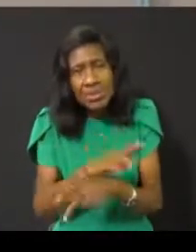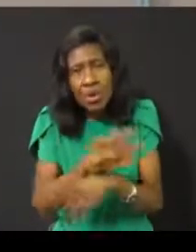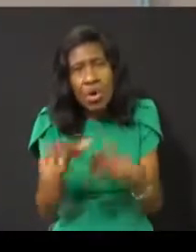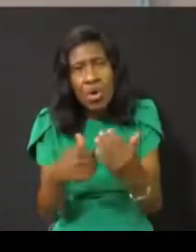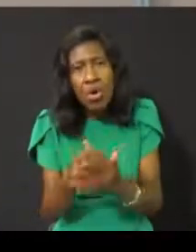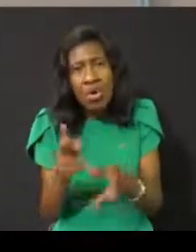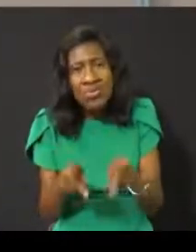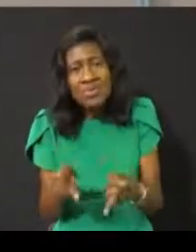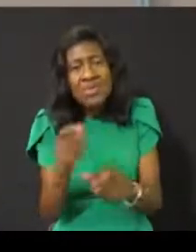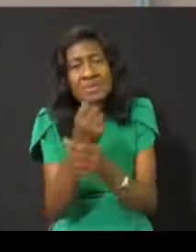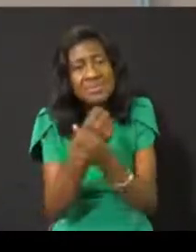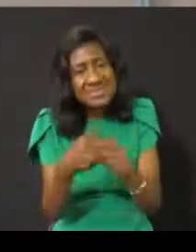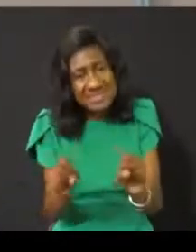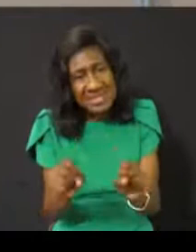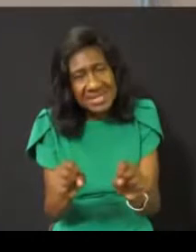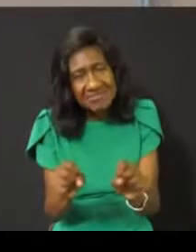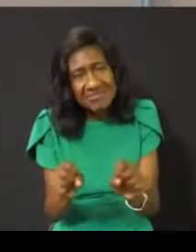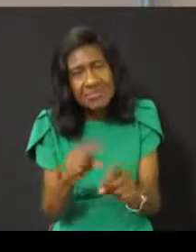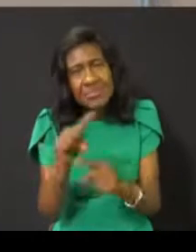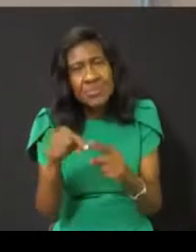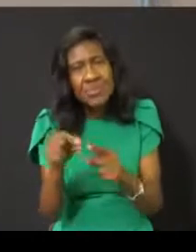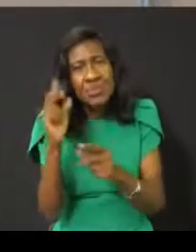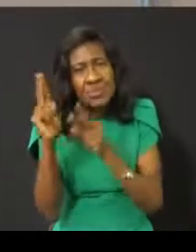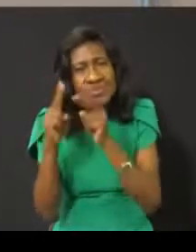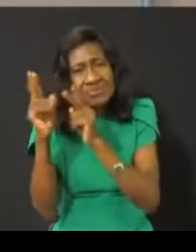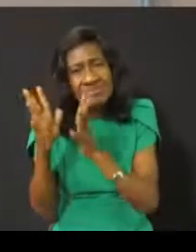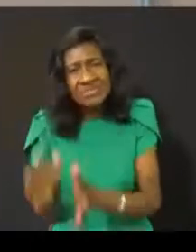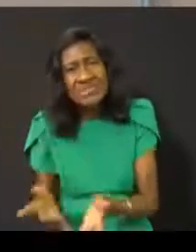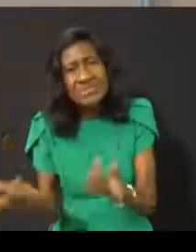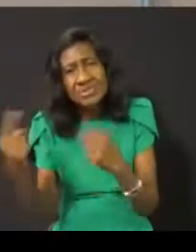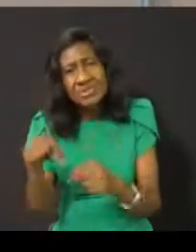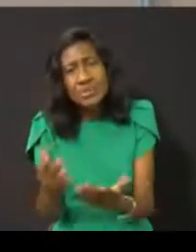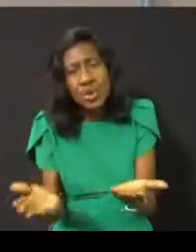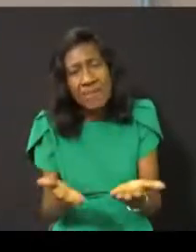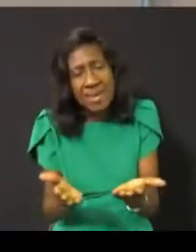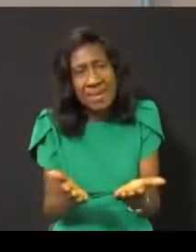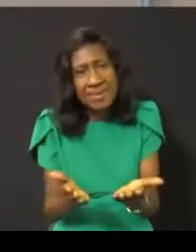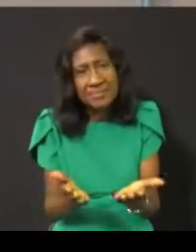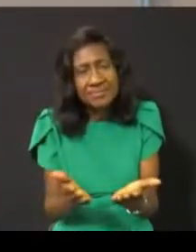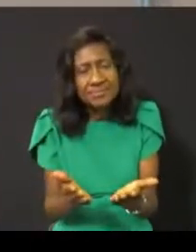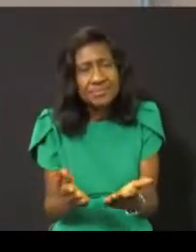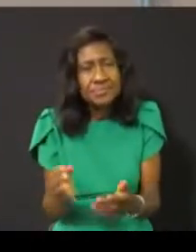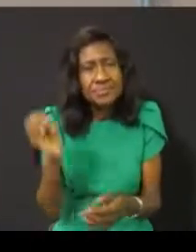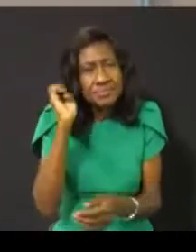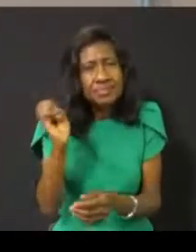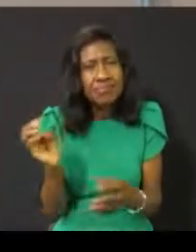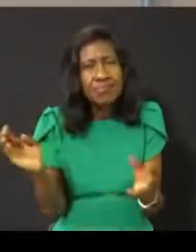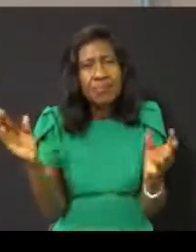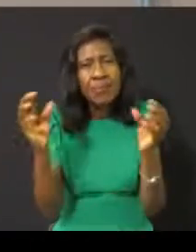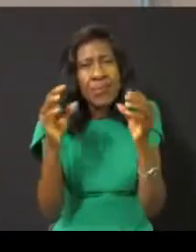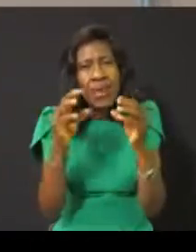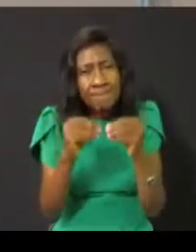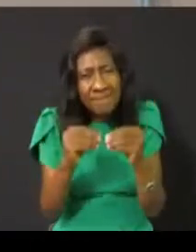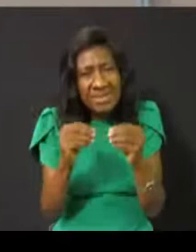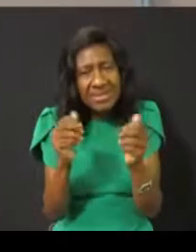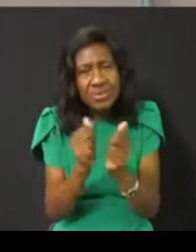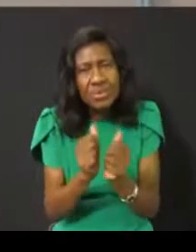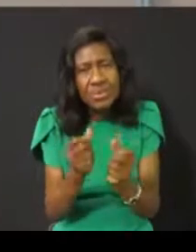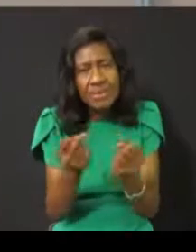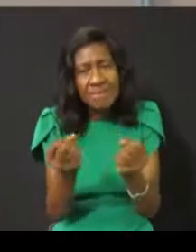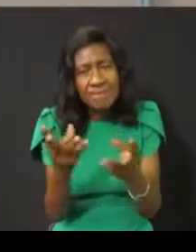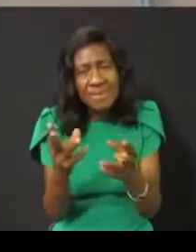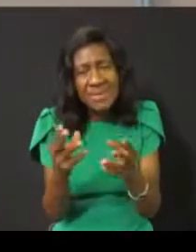into our destination. Since I became Minister of Tourism, I've met with many operators and I've seen the